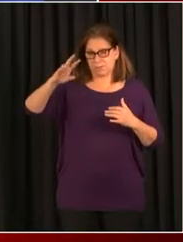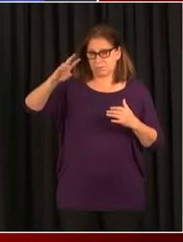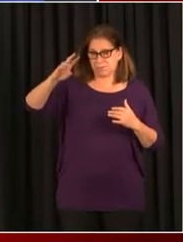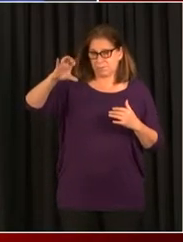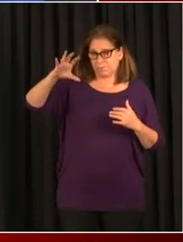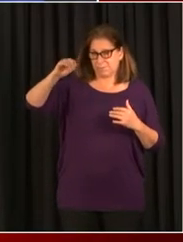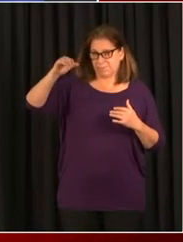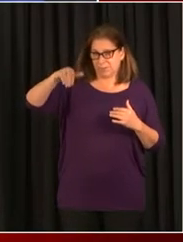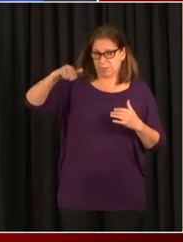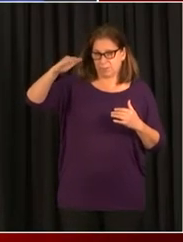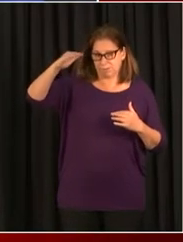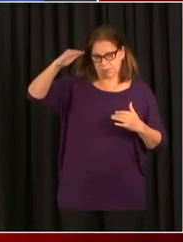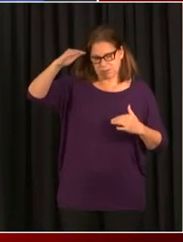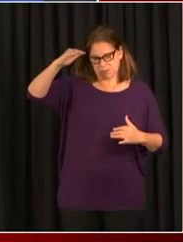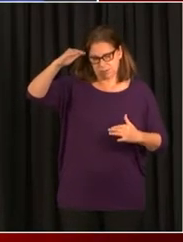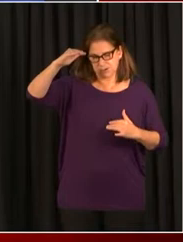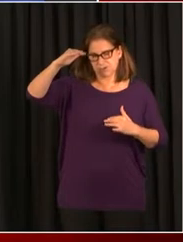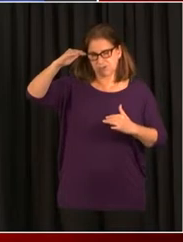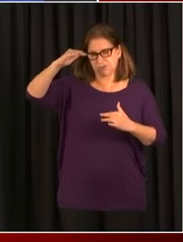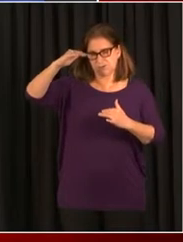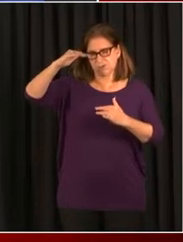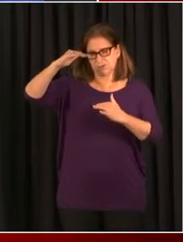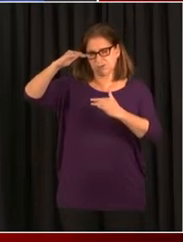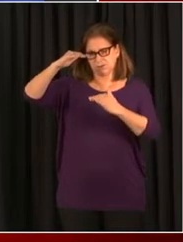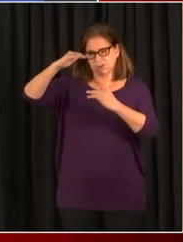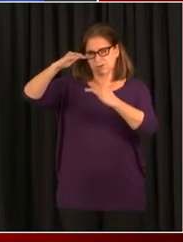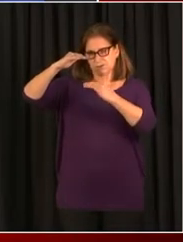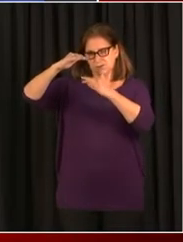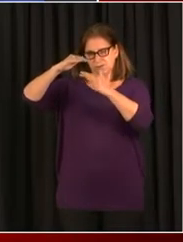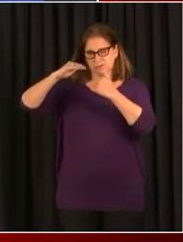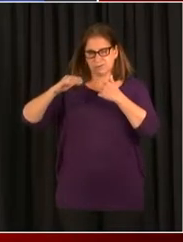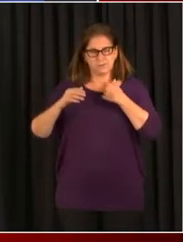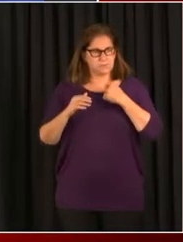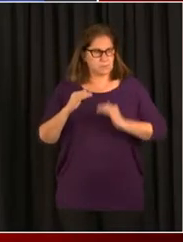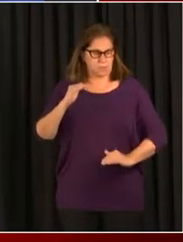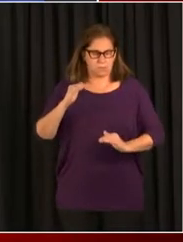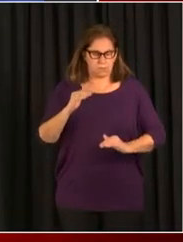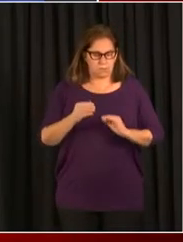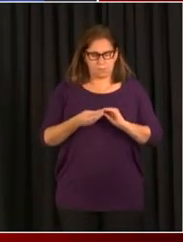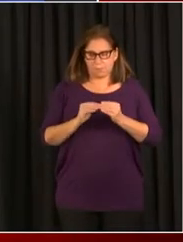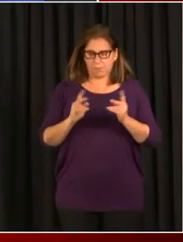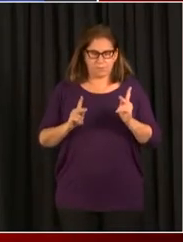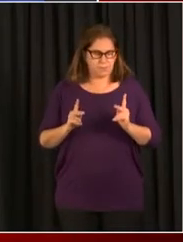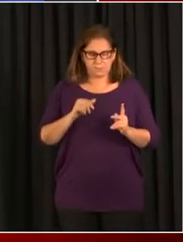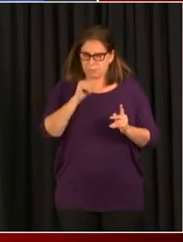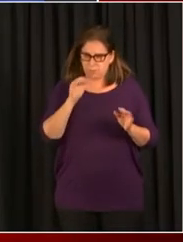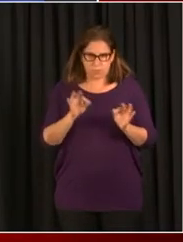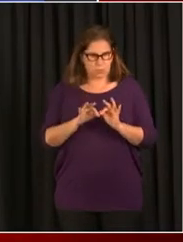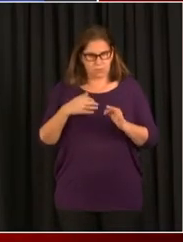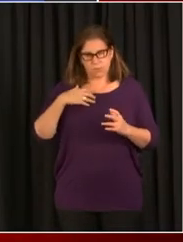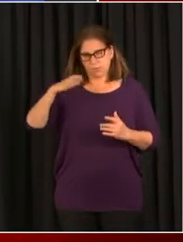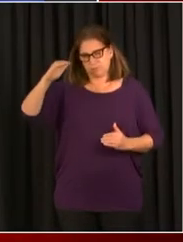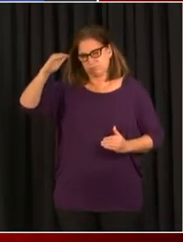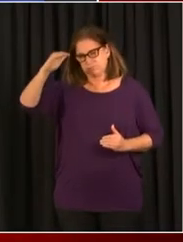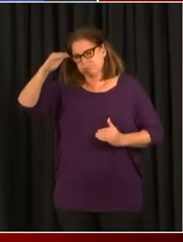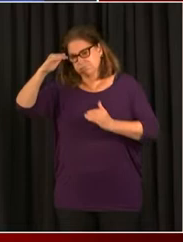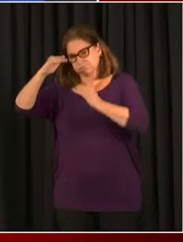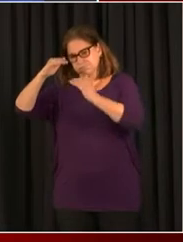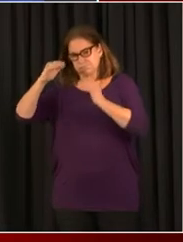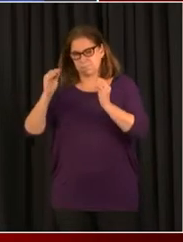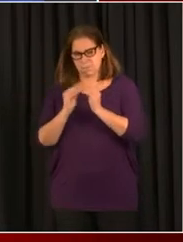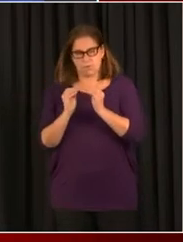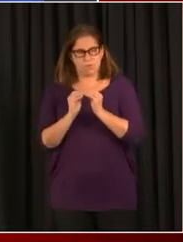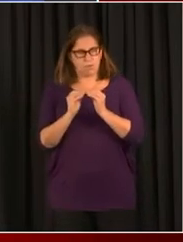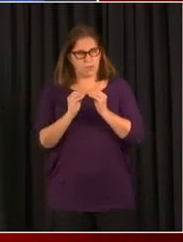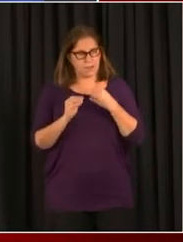population so far. I hope that's helpful for you all. Right? Dr.